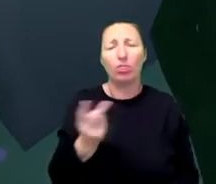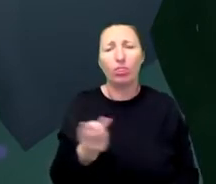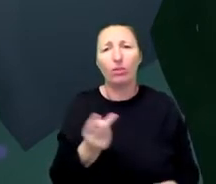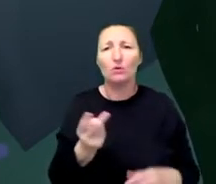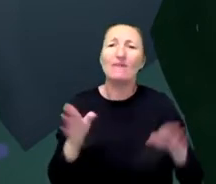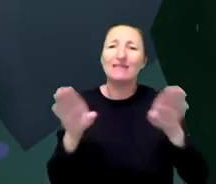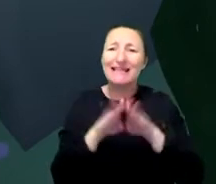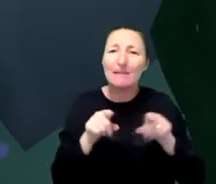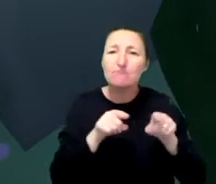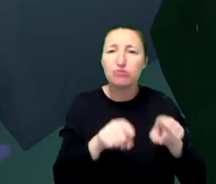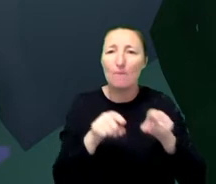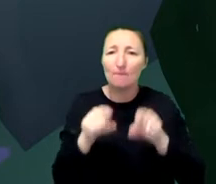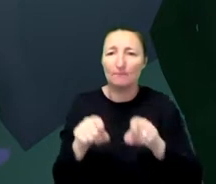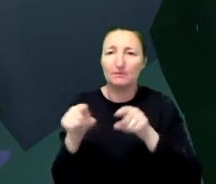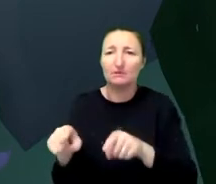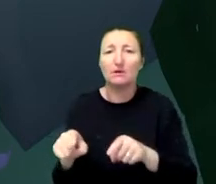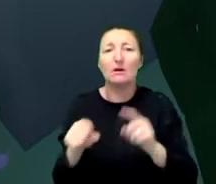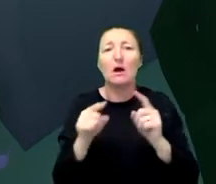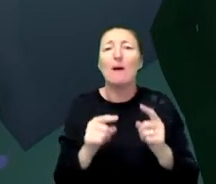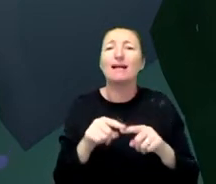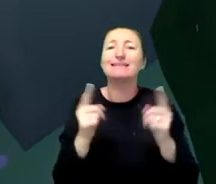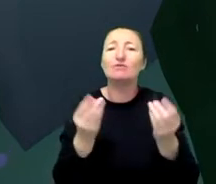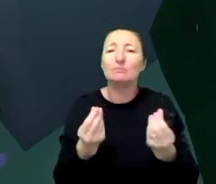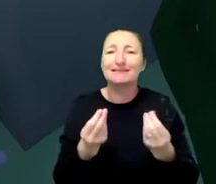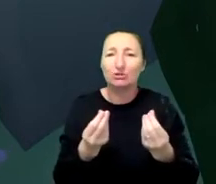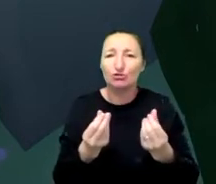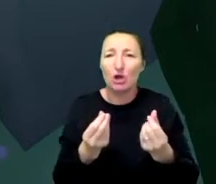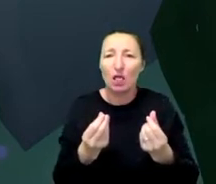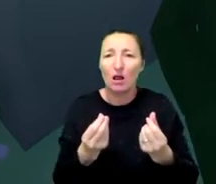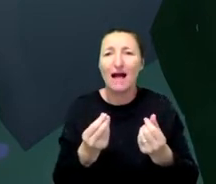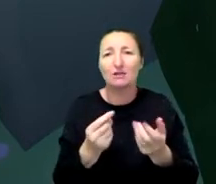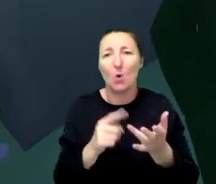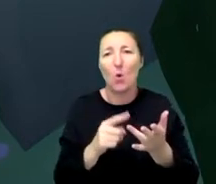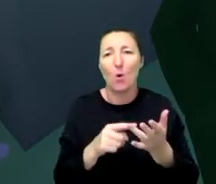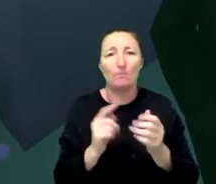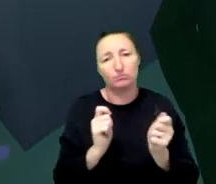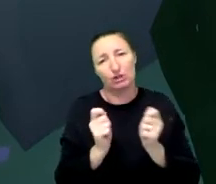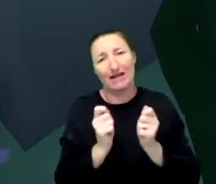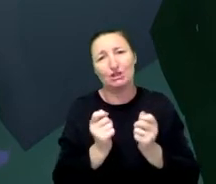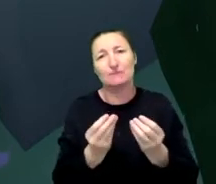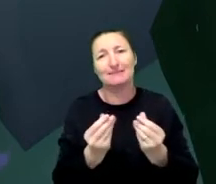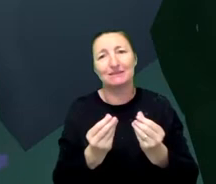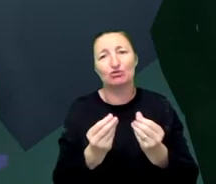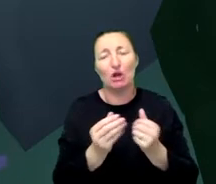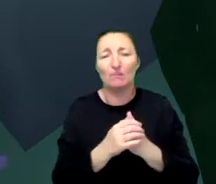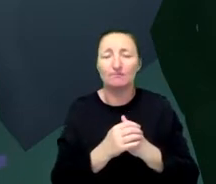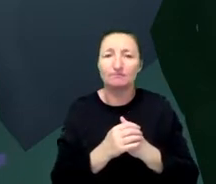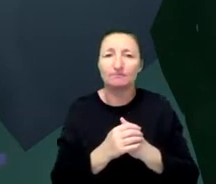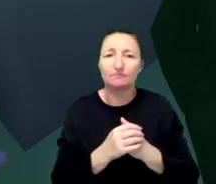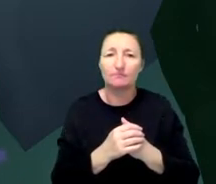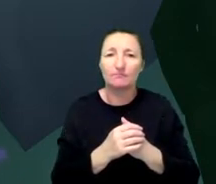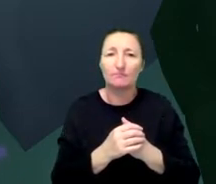materials. And kind of changing your answer a little bit. One thing to note too is that right now, while you can constantly swap